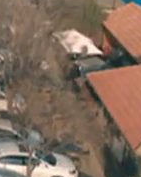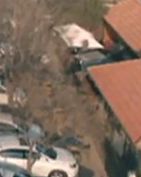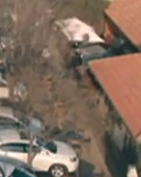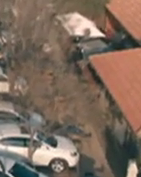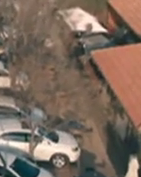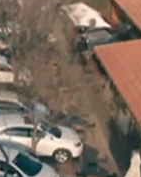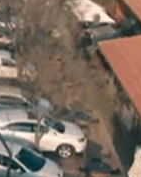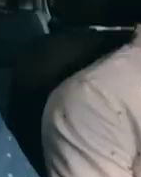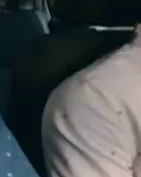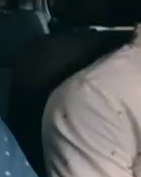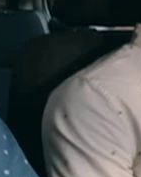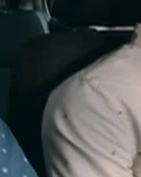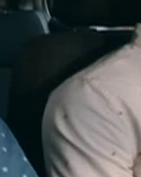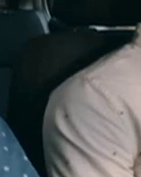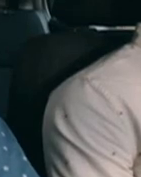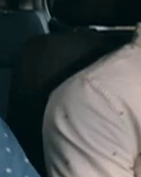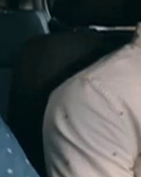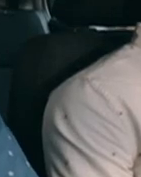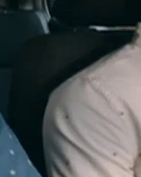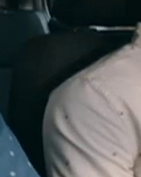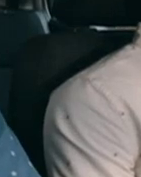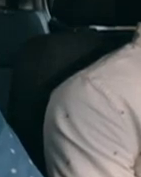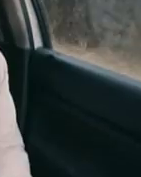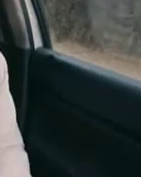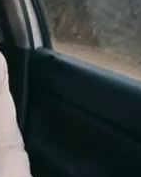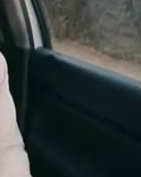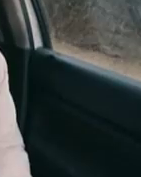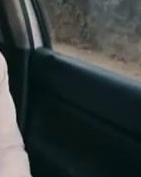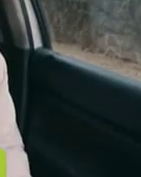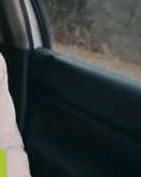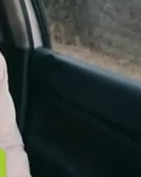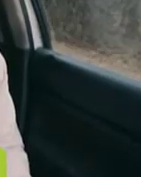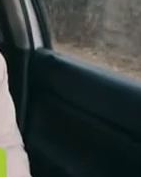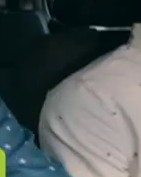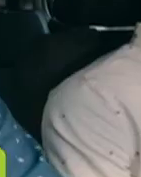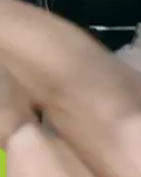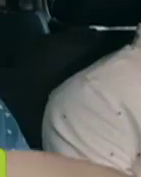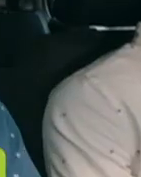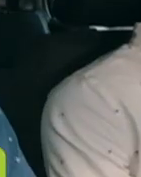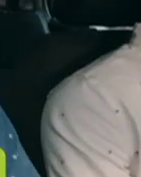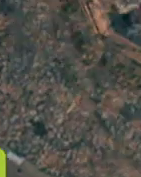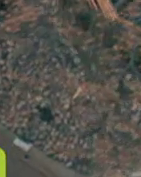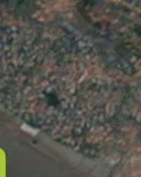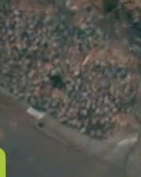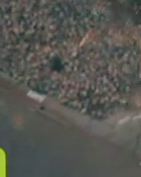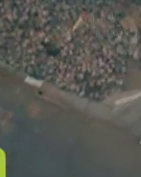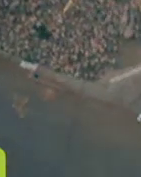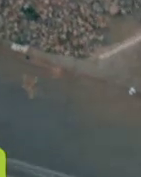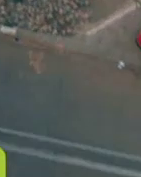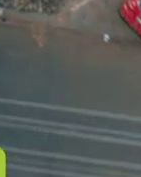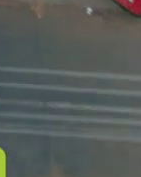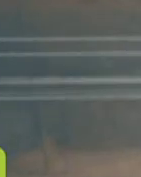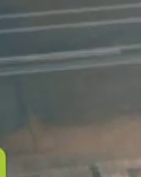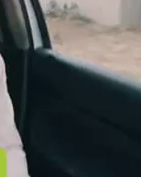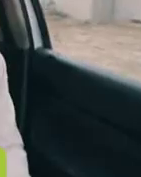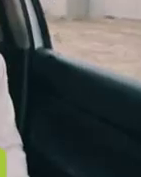you heard about insurance the first time. I was contacted by a very, very friendly consultant. Gave me the amounts. Honestly, didn't believe it.